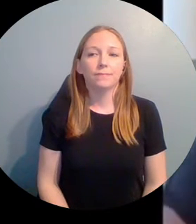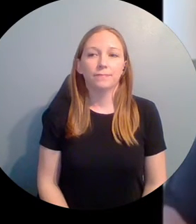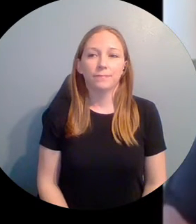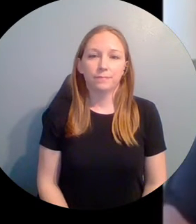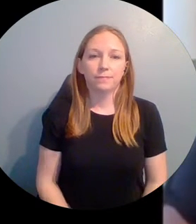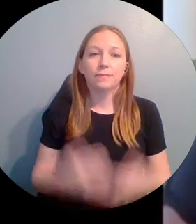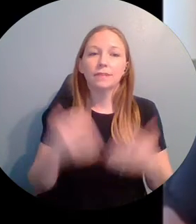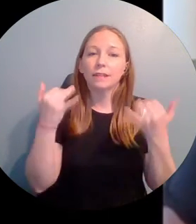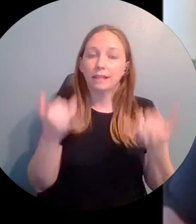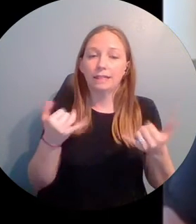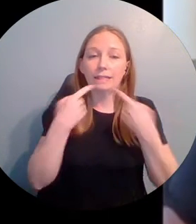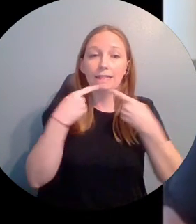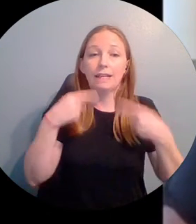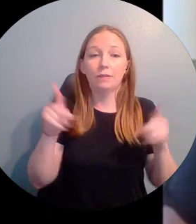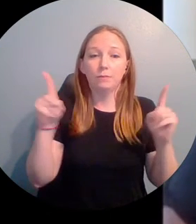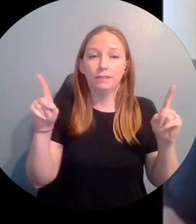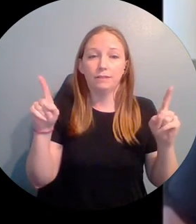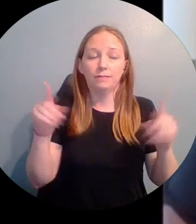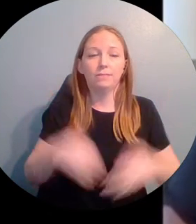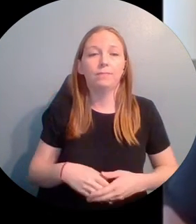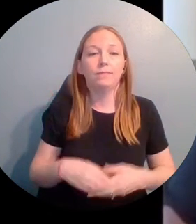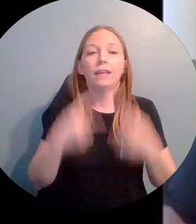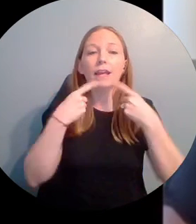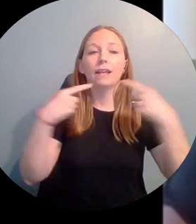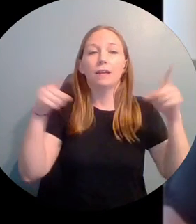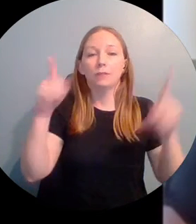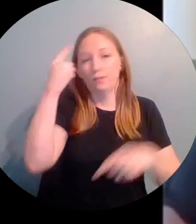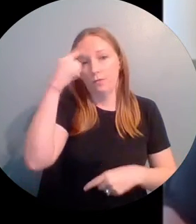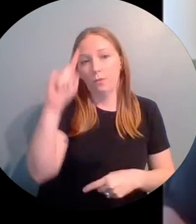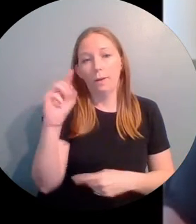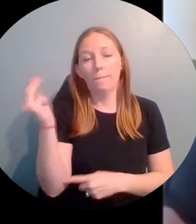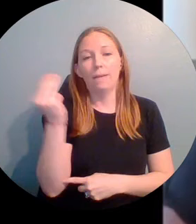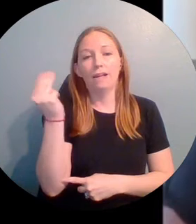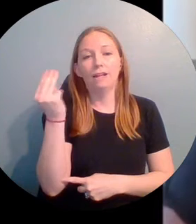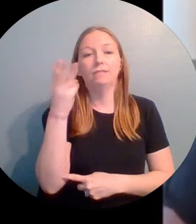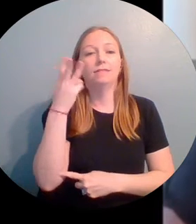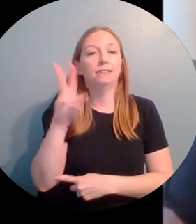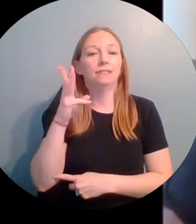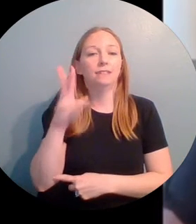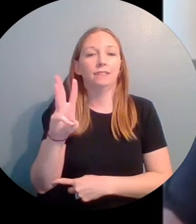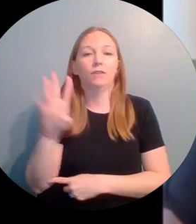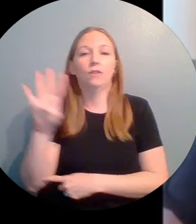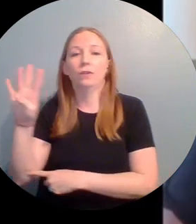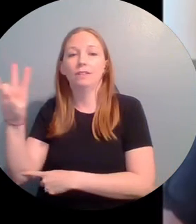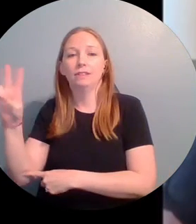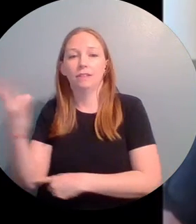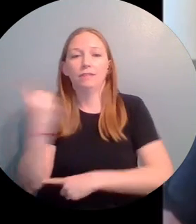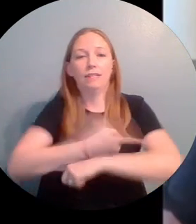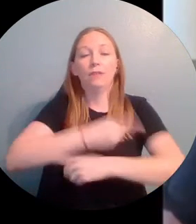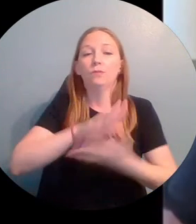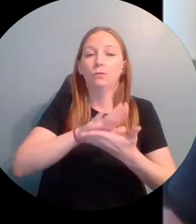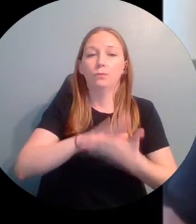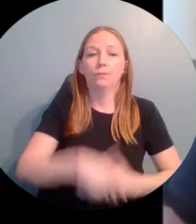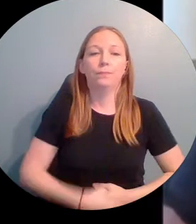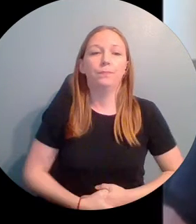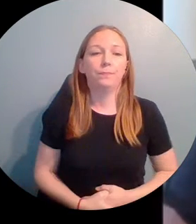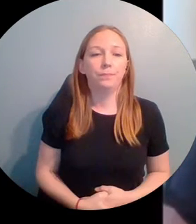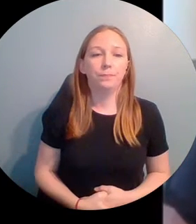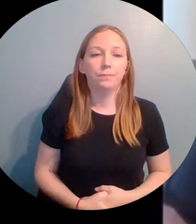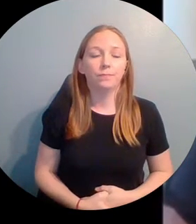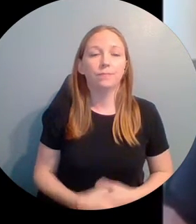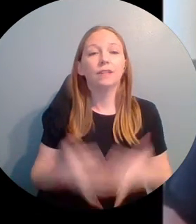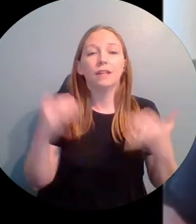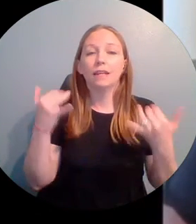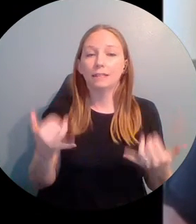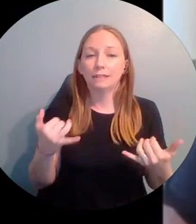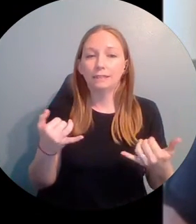Today's announcements. Announcements for Monday, 16th, the 47th day of school. Today is day